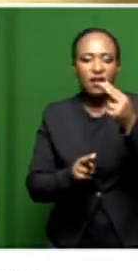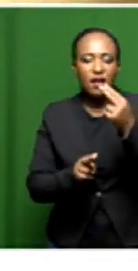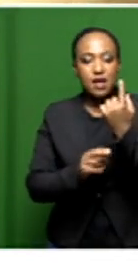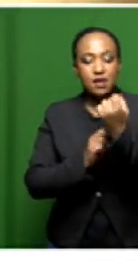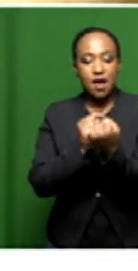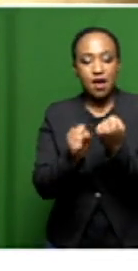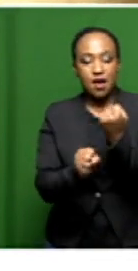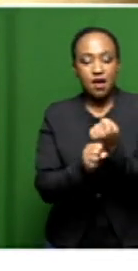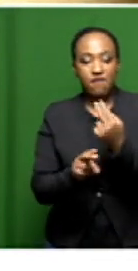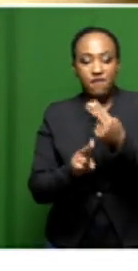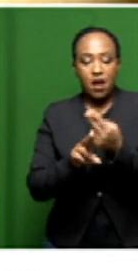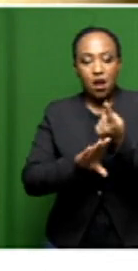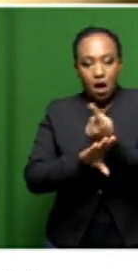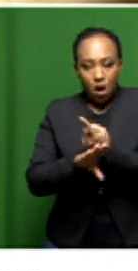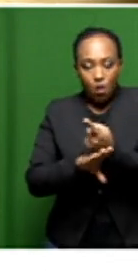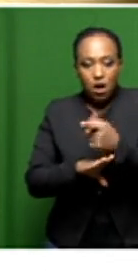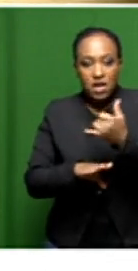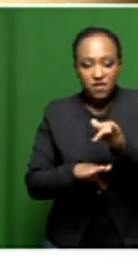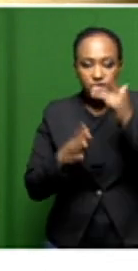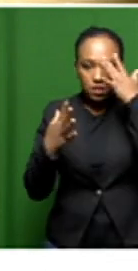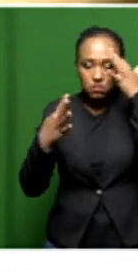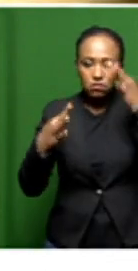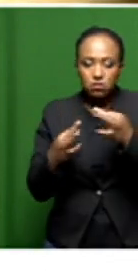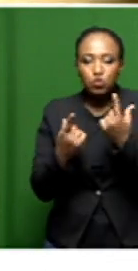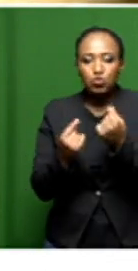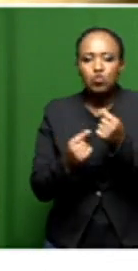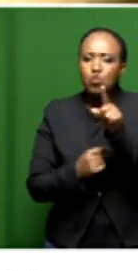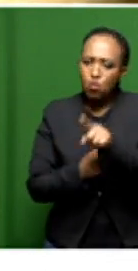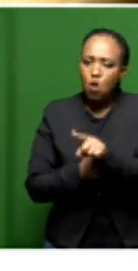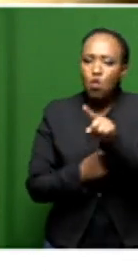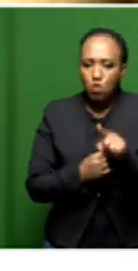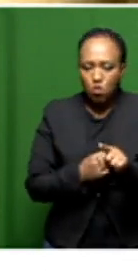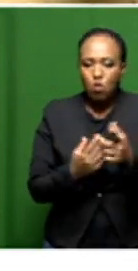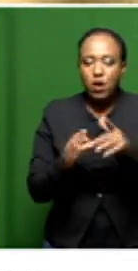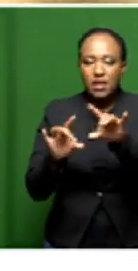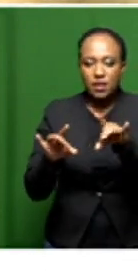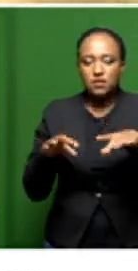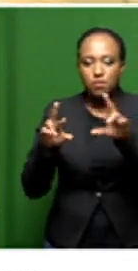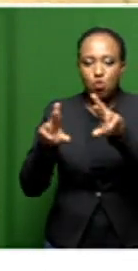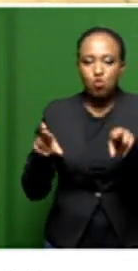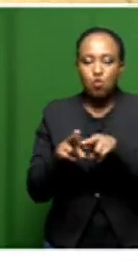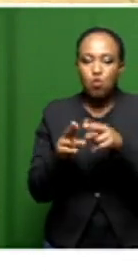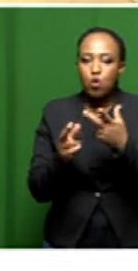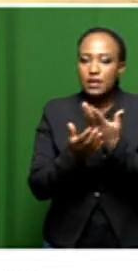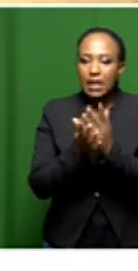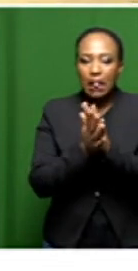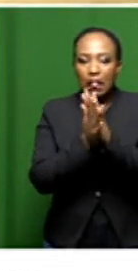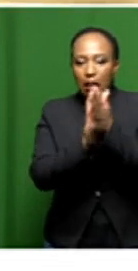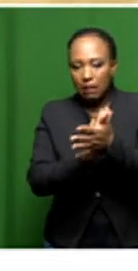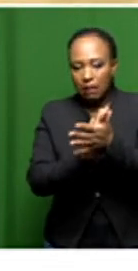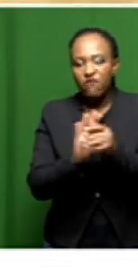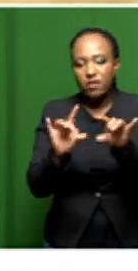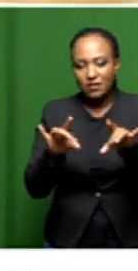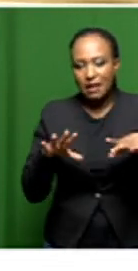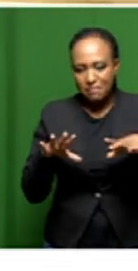if these learners decide to do wrong things in the examination rooms and compromise the integrity and credibility of these